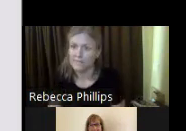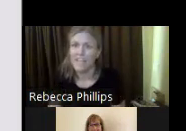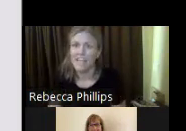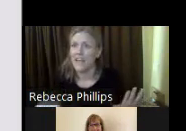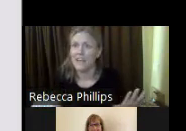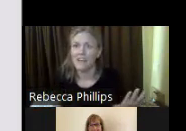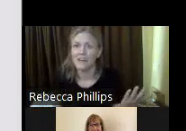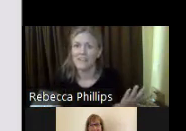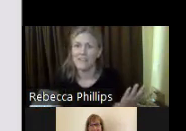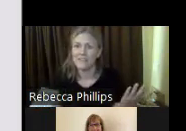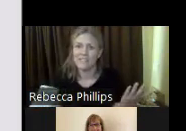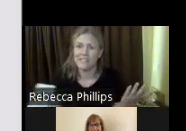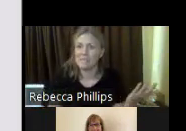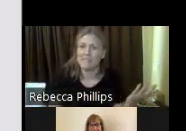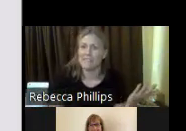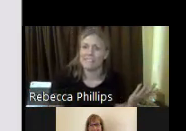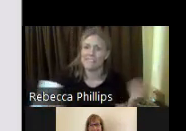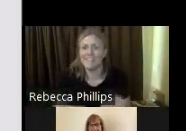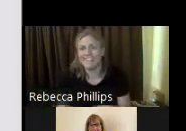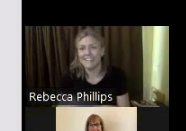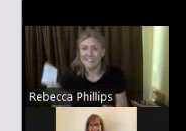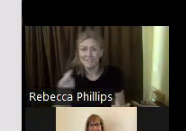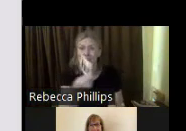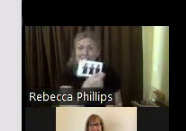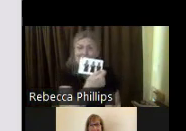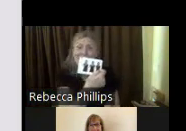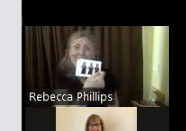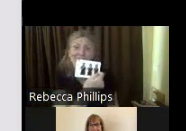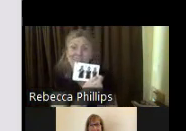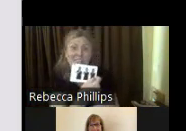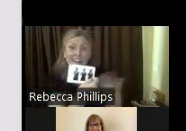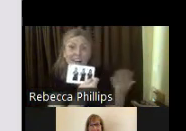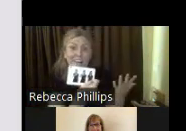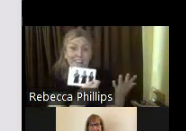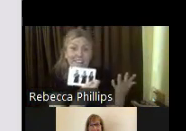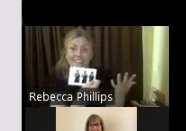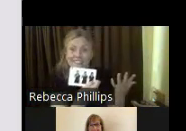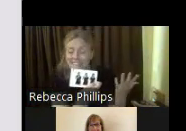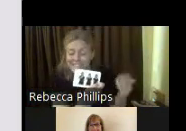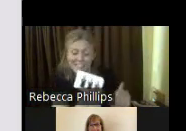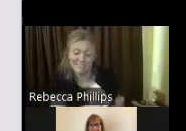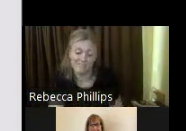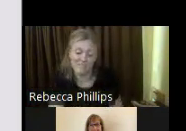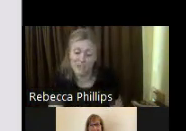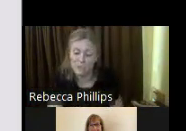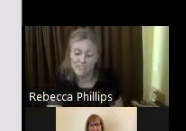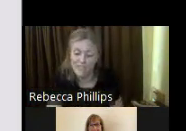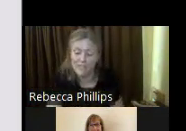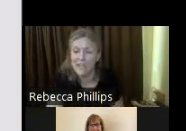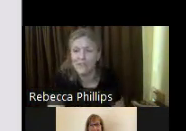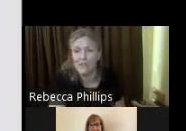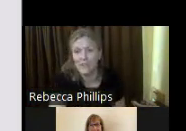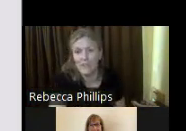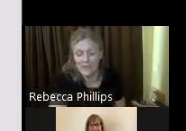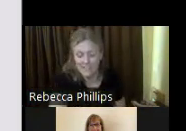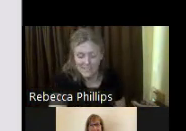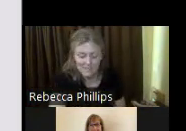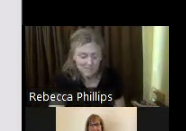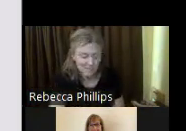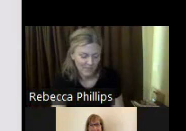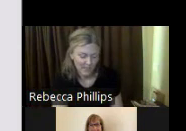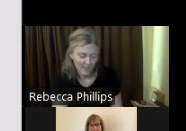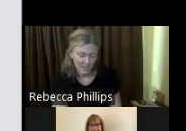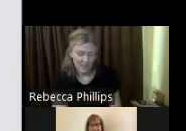use. I know, and I've never looked it up or learned it. So that's why these are nice though, because they are like good words I would never have known otherwise.